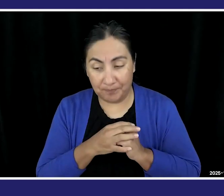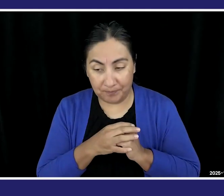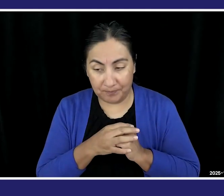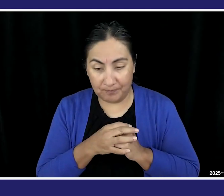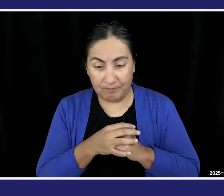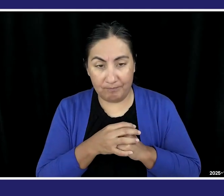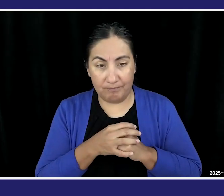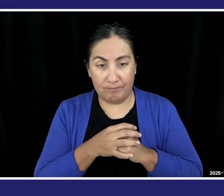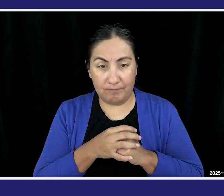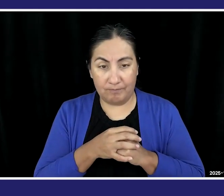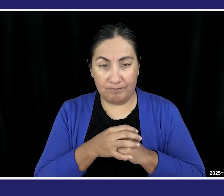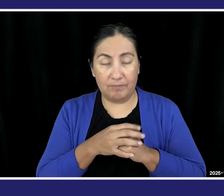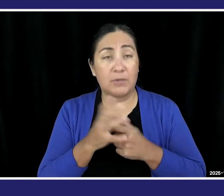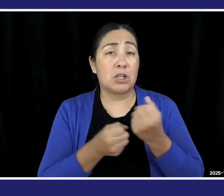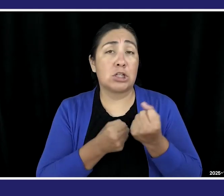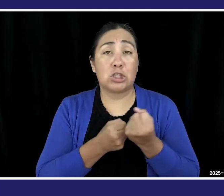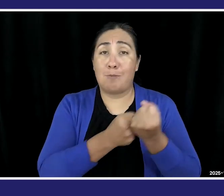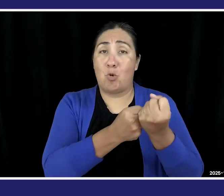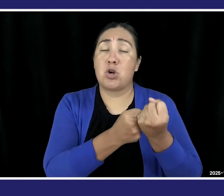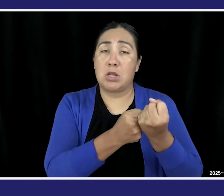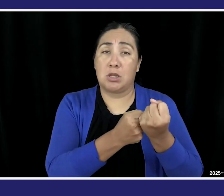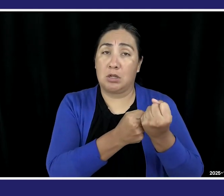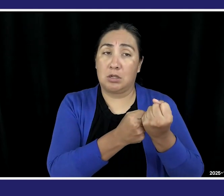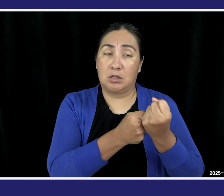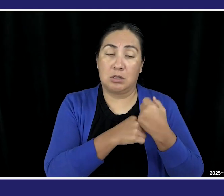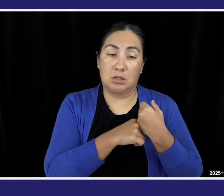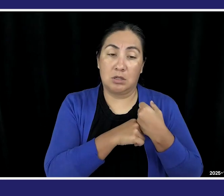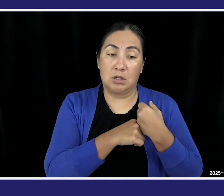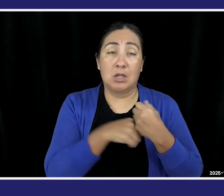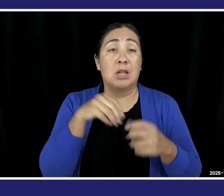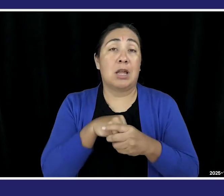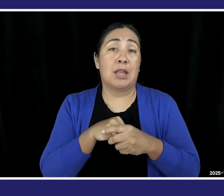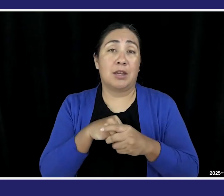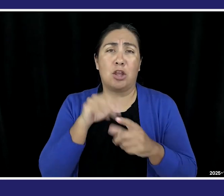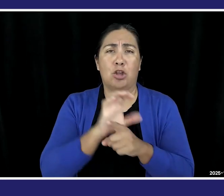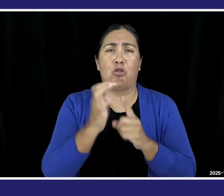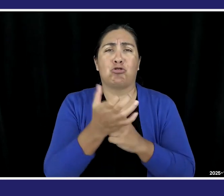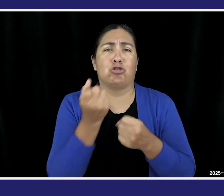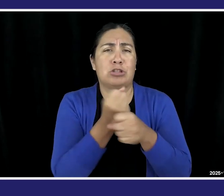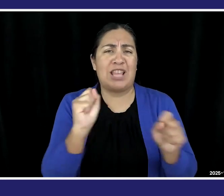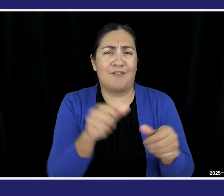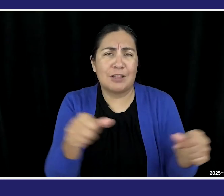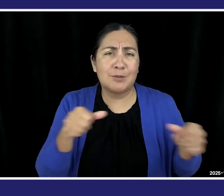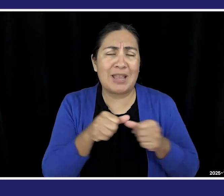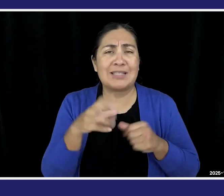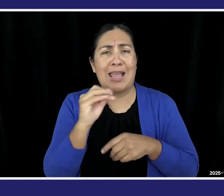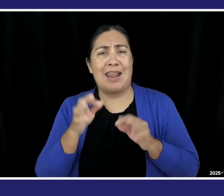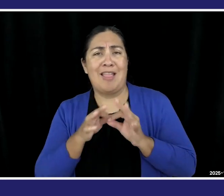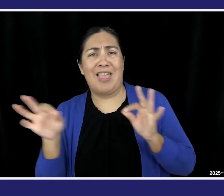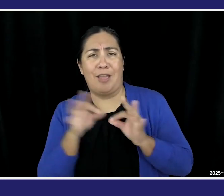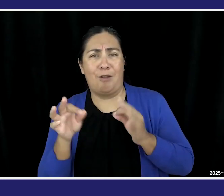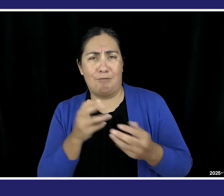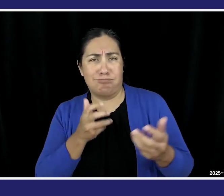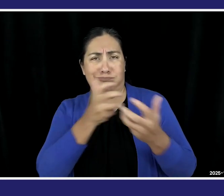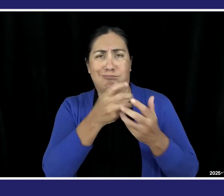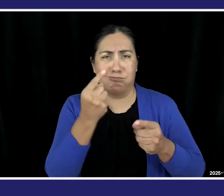We give them the support in cultural space and linguistically something that is appropriate. We